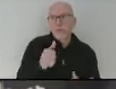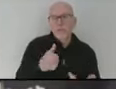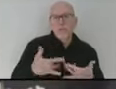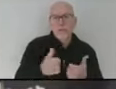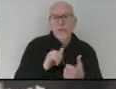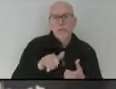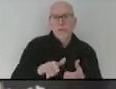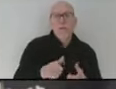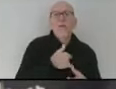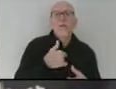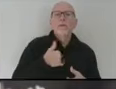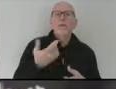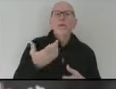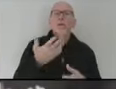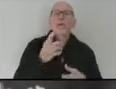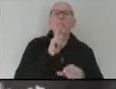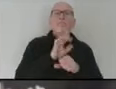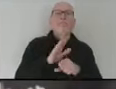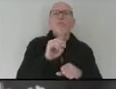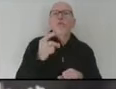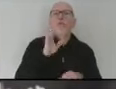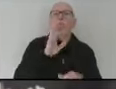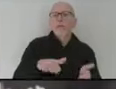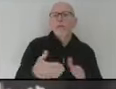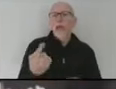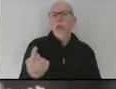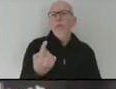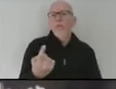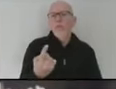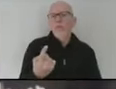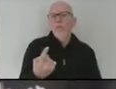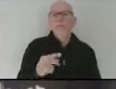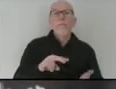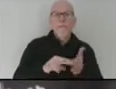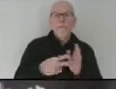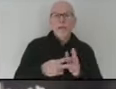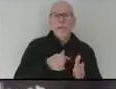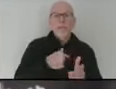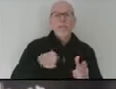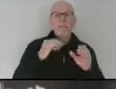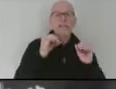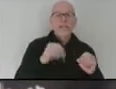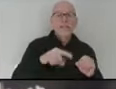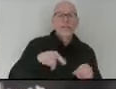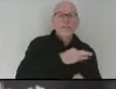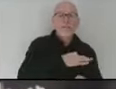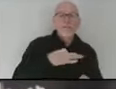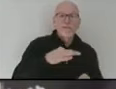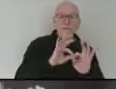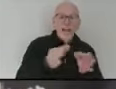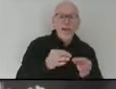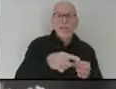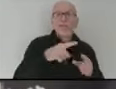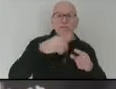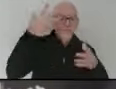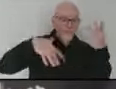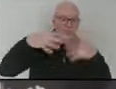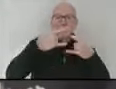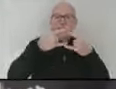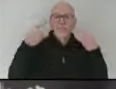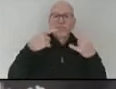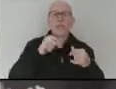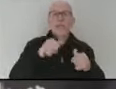We've taken a vow for no one to die alone. And so this means at times we're teaching family members to don and doff so they can slip into the room for a